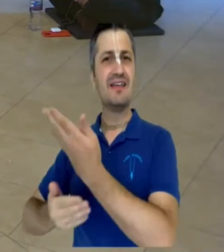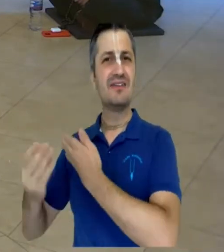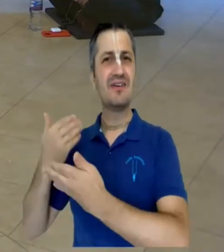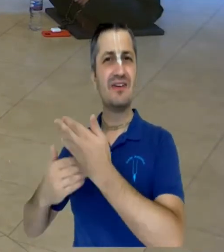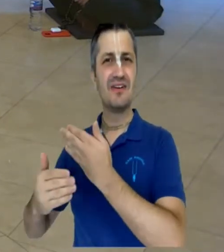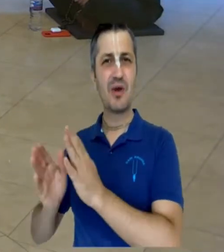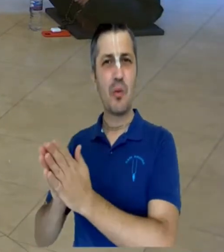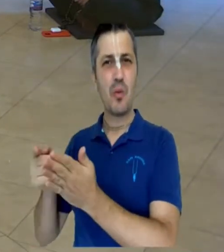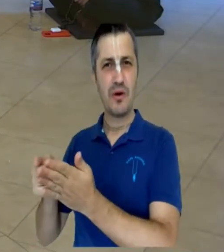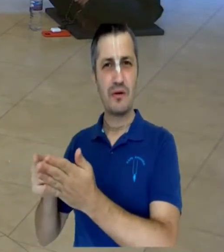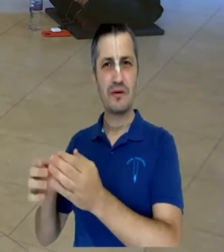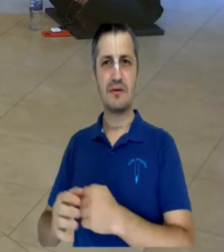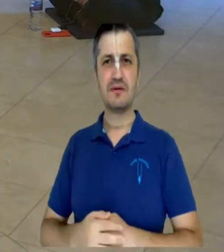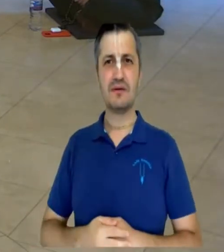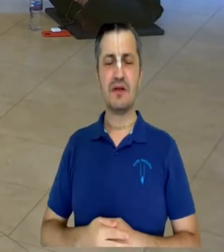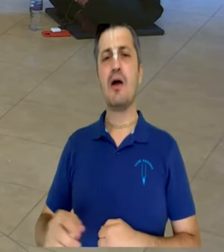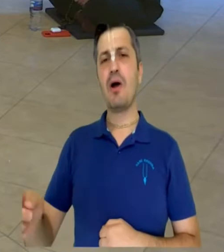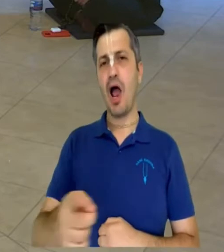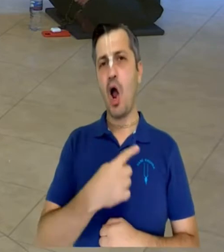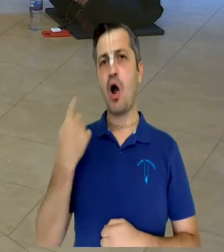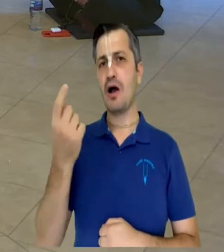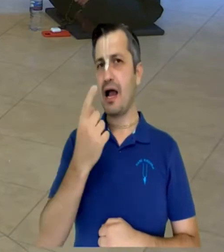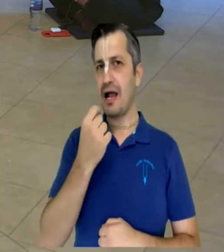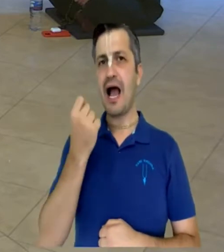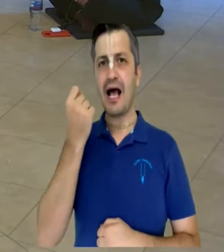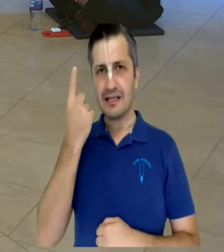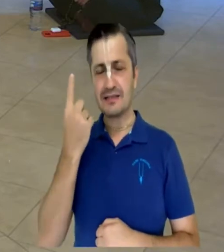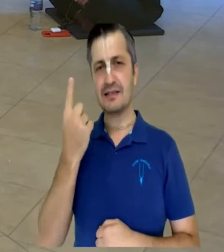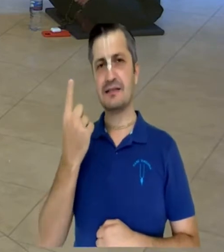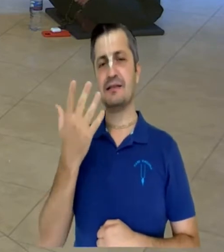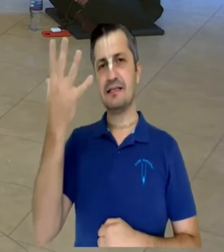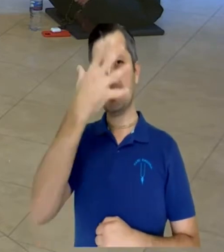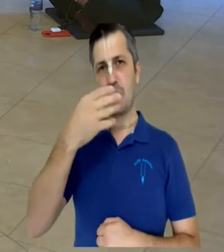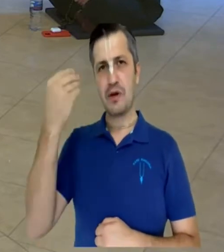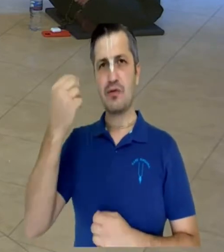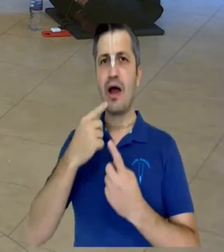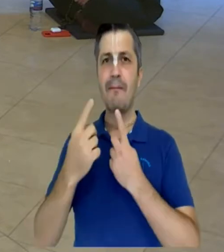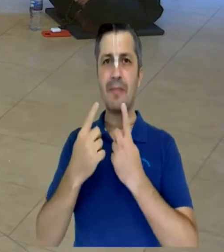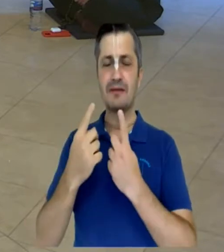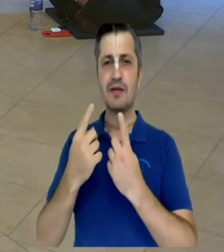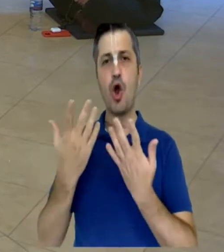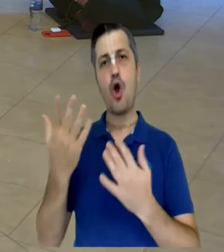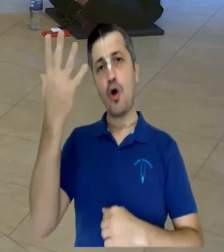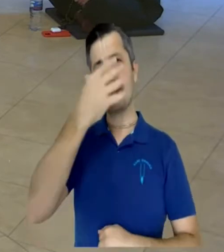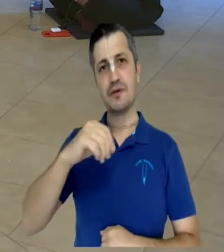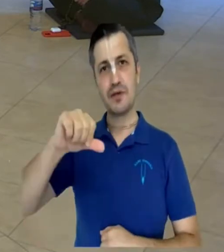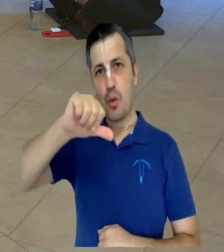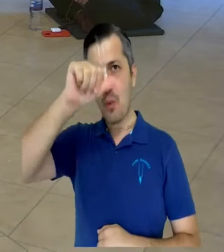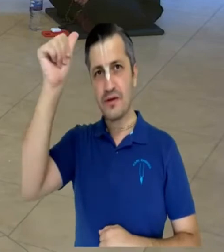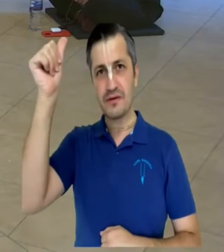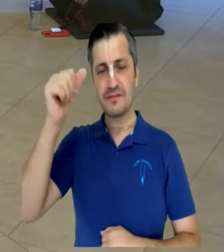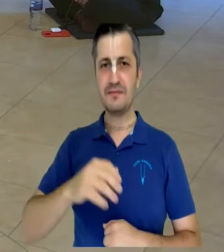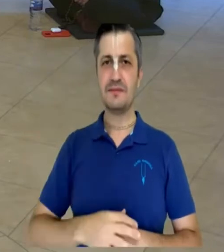the message of spiritual wisdom. So here, we're going to